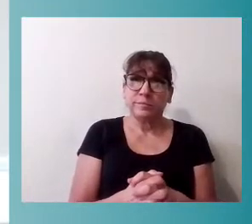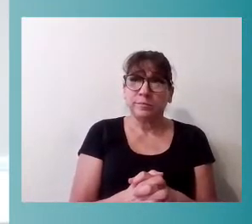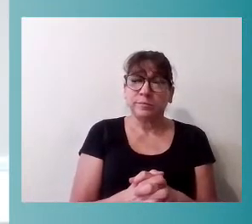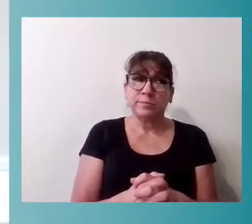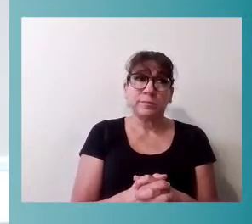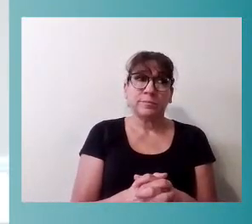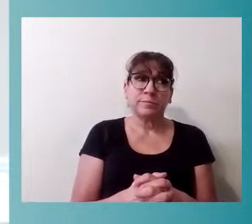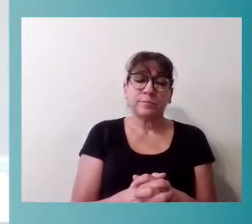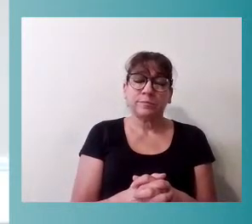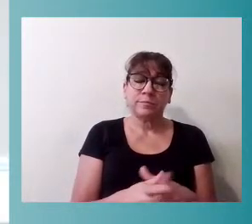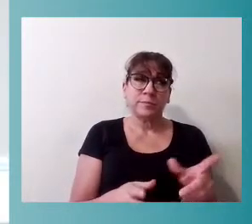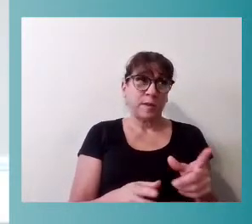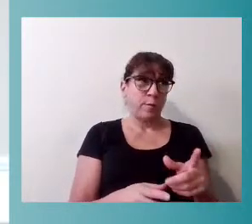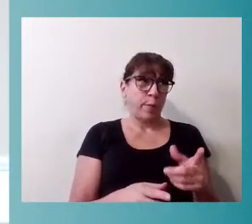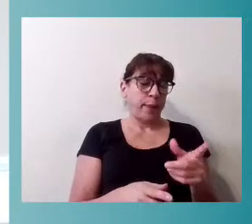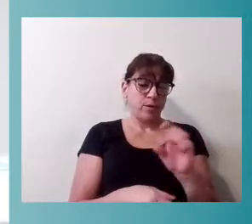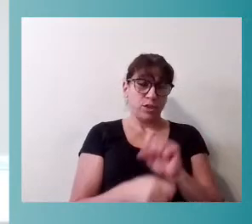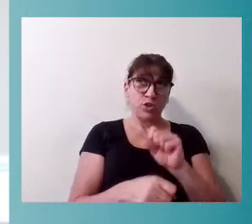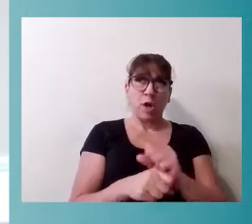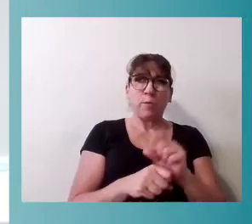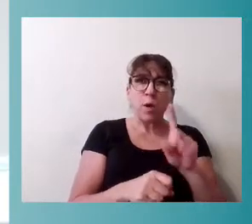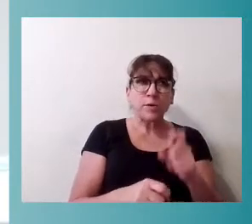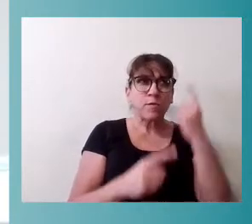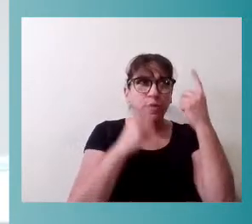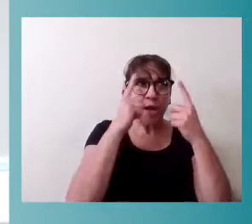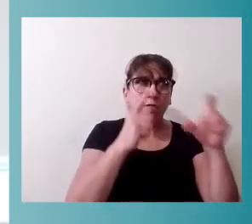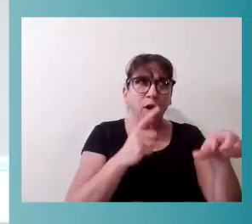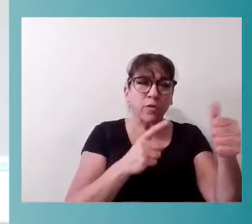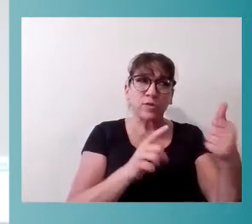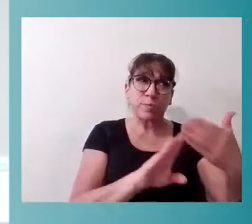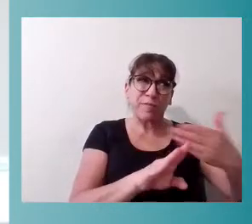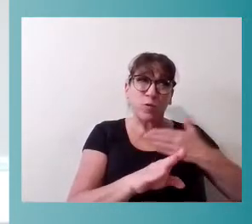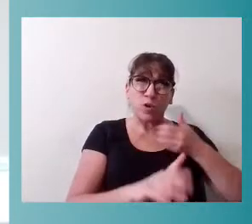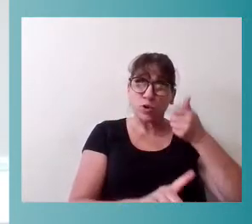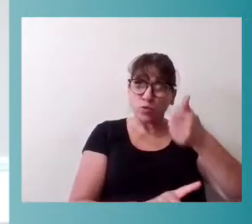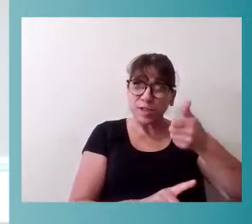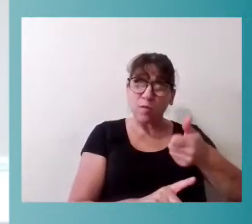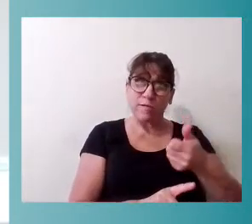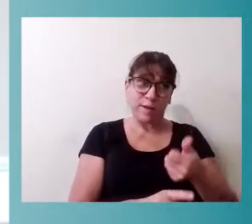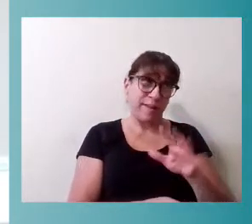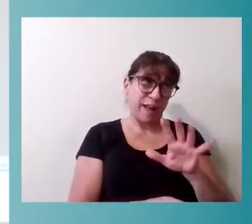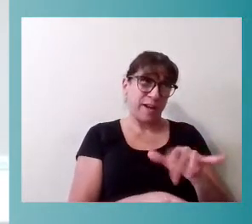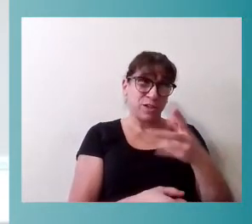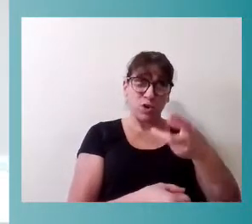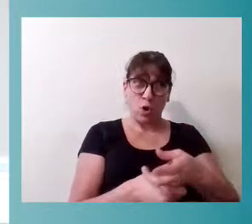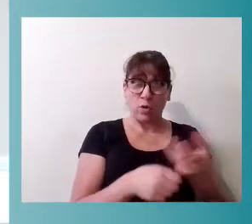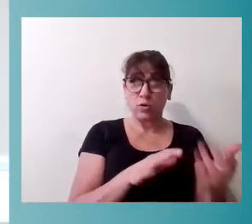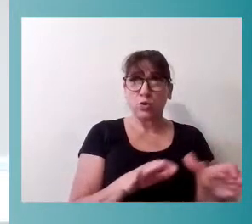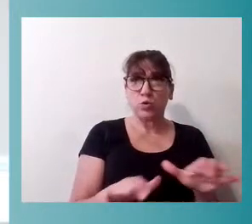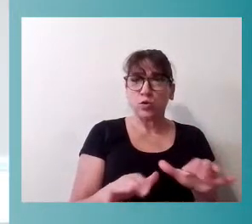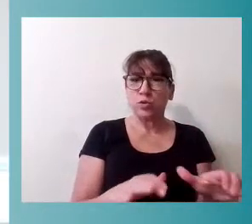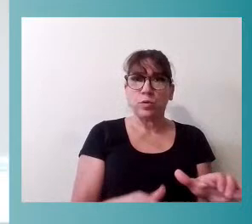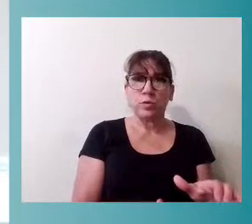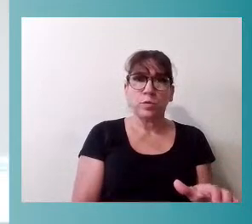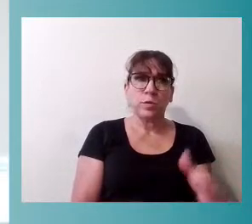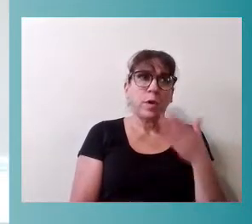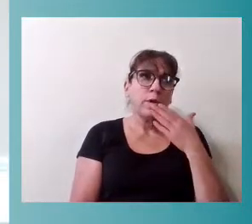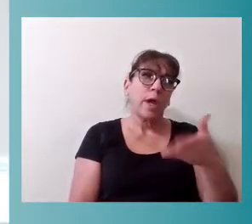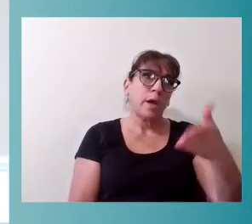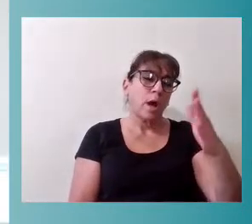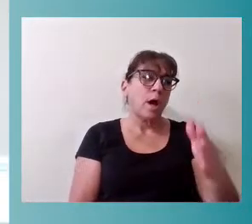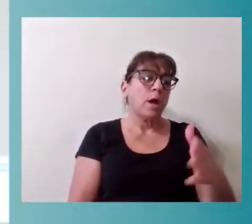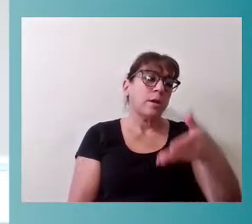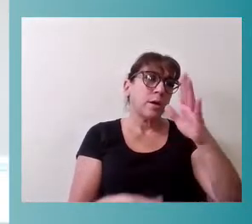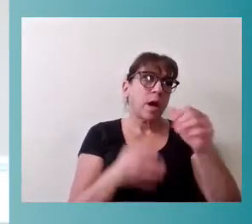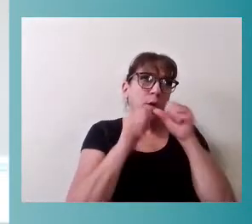If ever there was a job where you had to think of others before yourself and how hard that is to do, thank God, and God bless you, and God bless